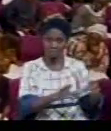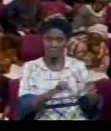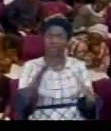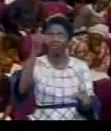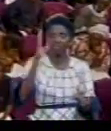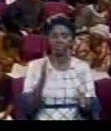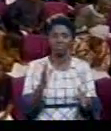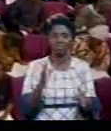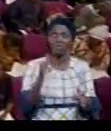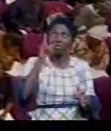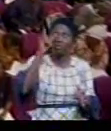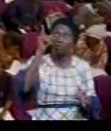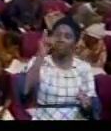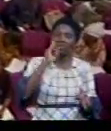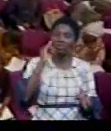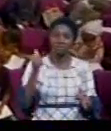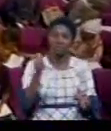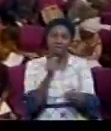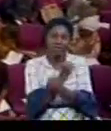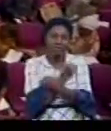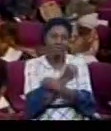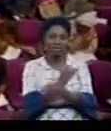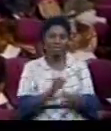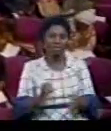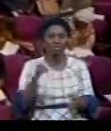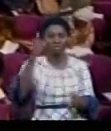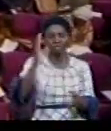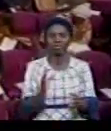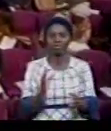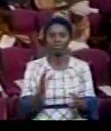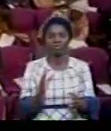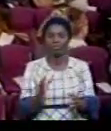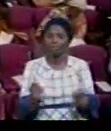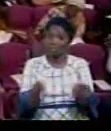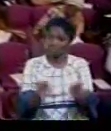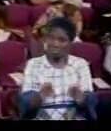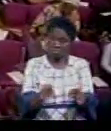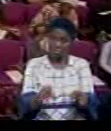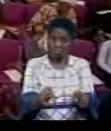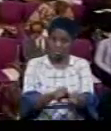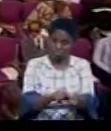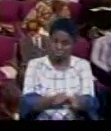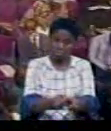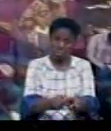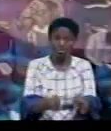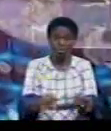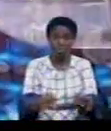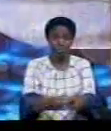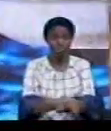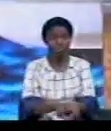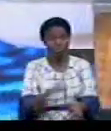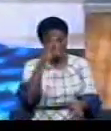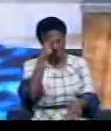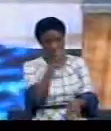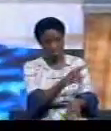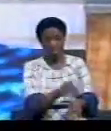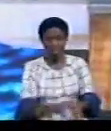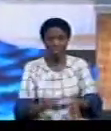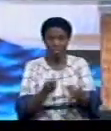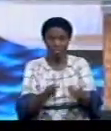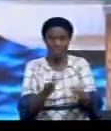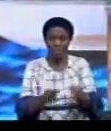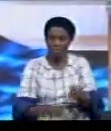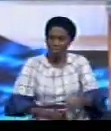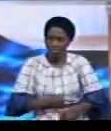though he delayed, he suffered for his delay. But eventually he humbled himself and he prayed to